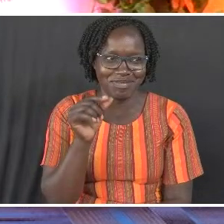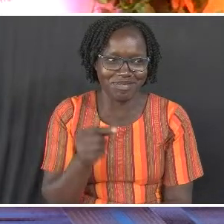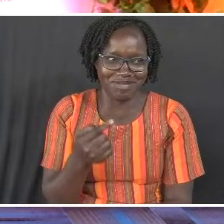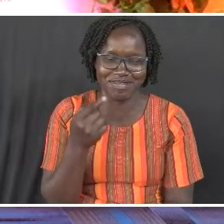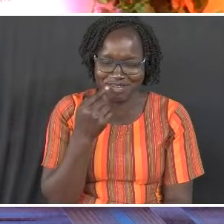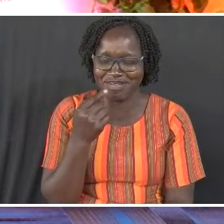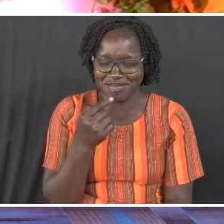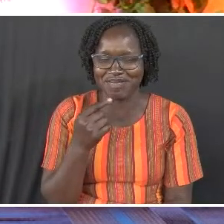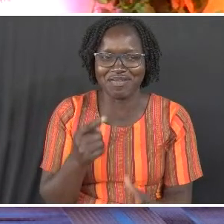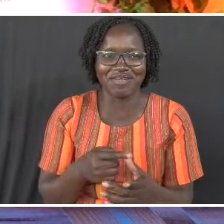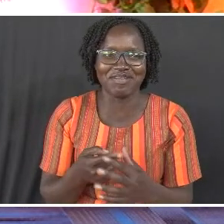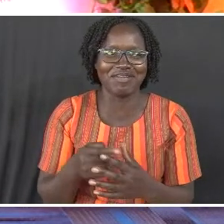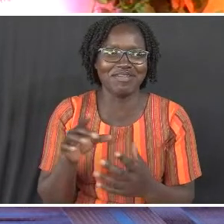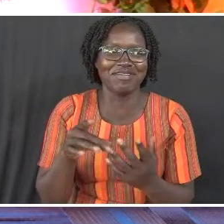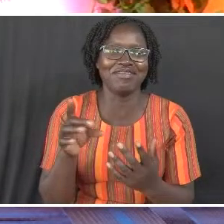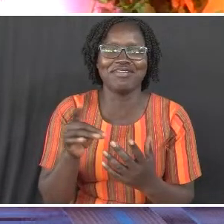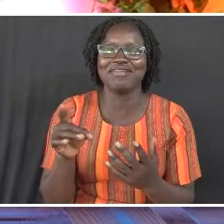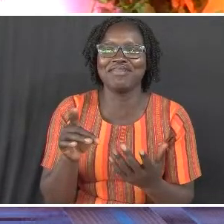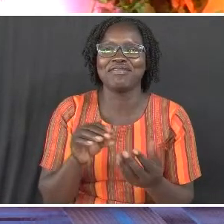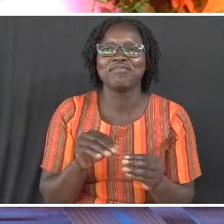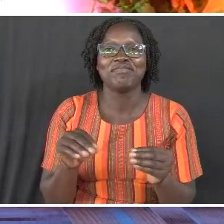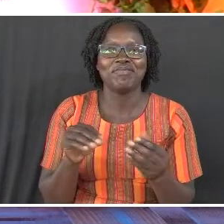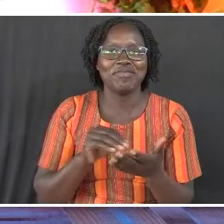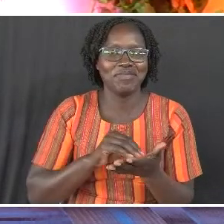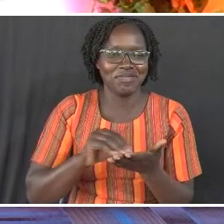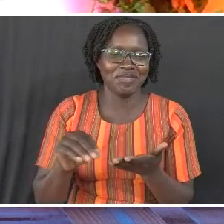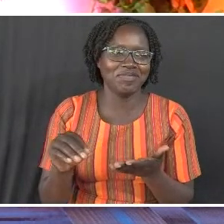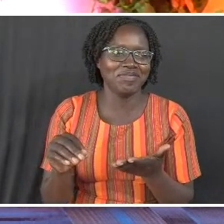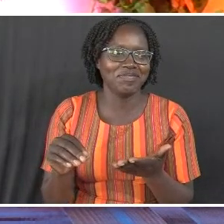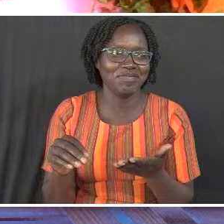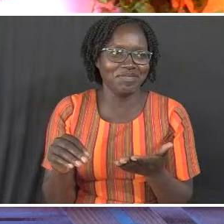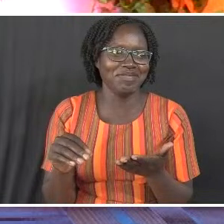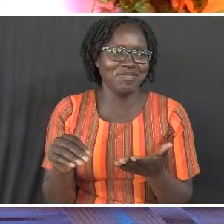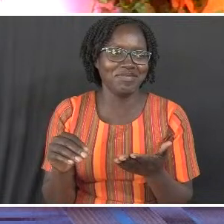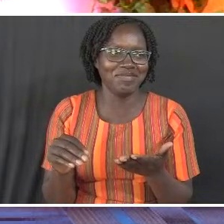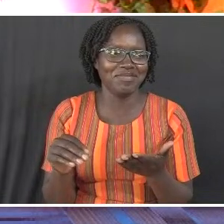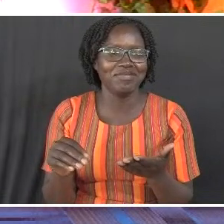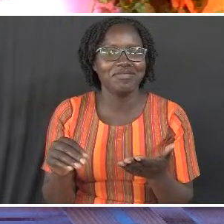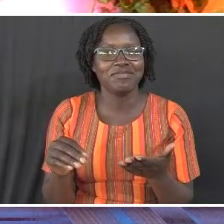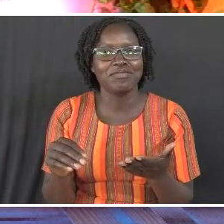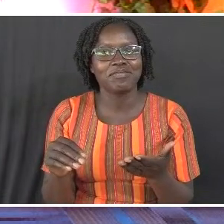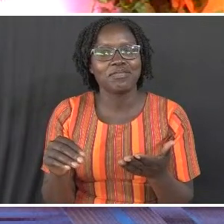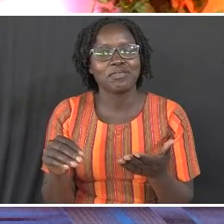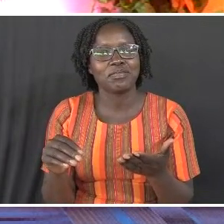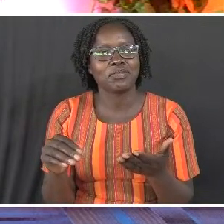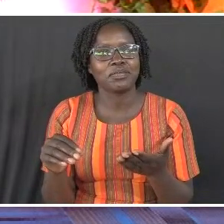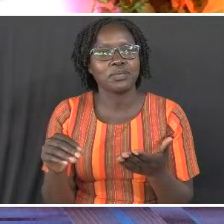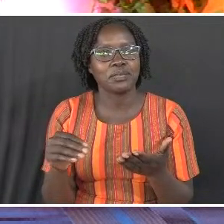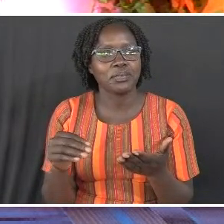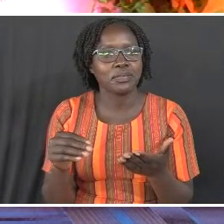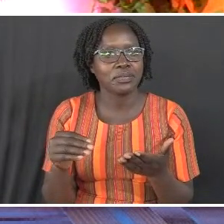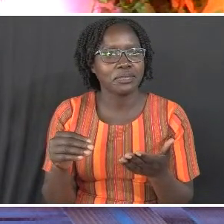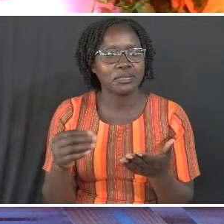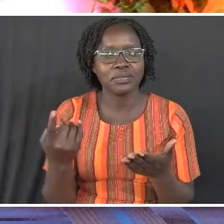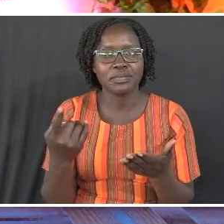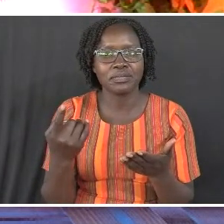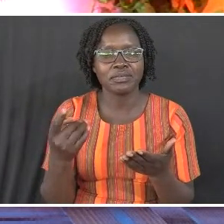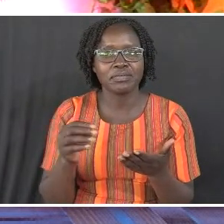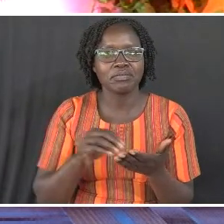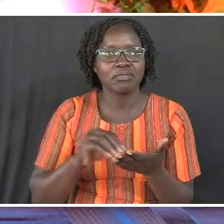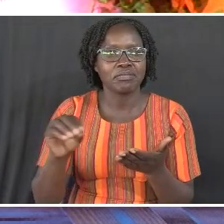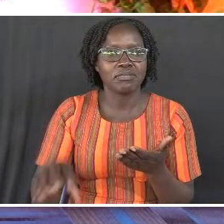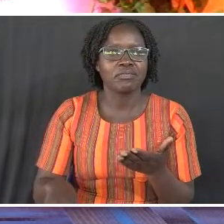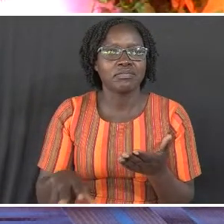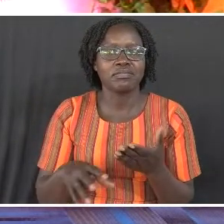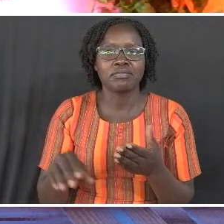options. We have the removable dentures or the removable teeth, the ones you can remove, you can